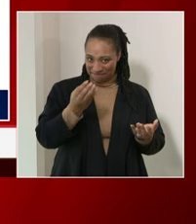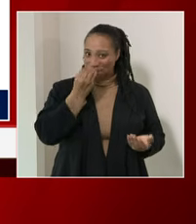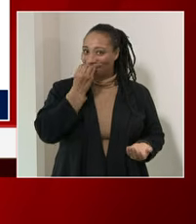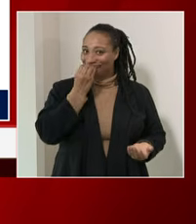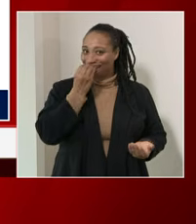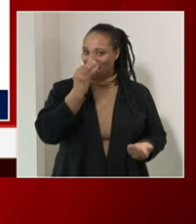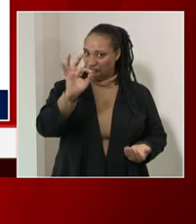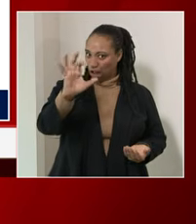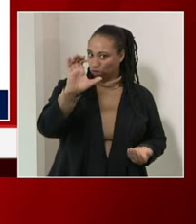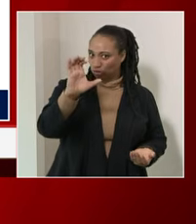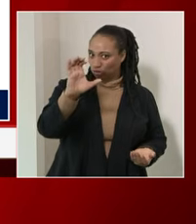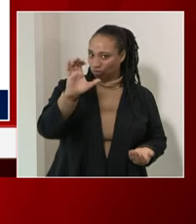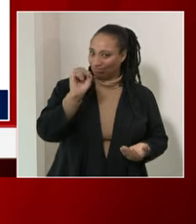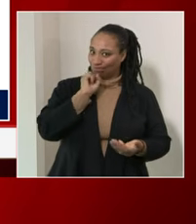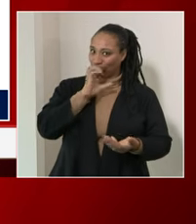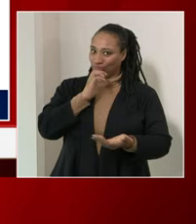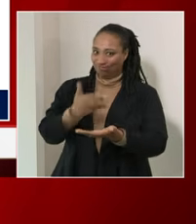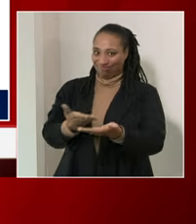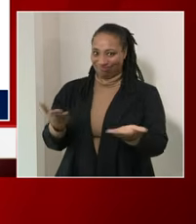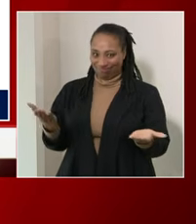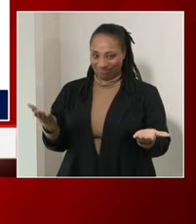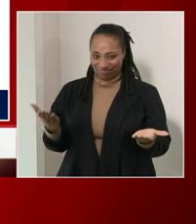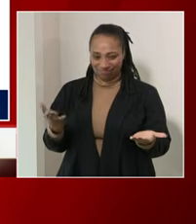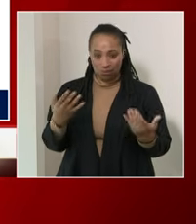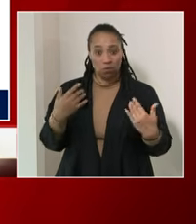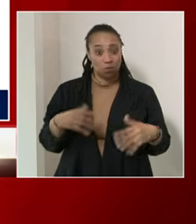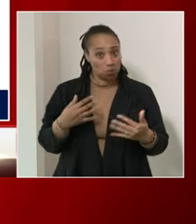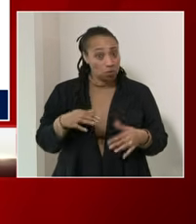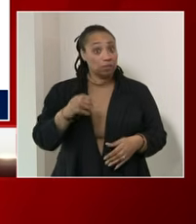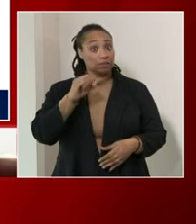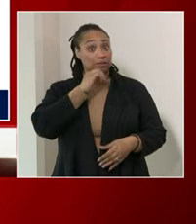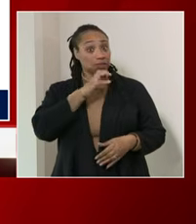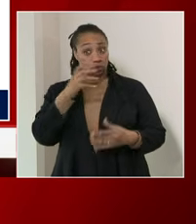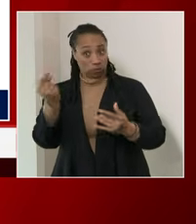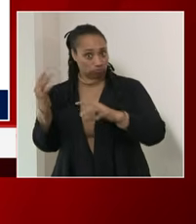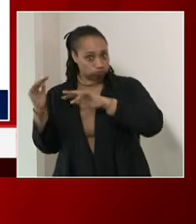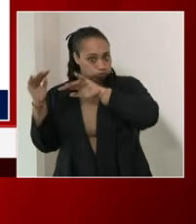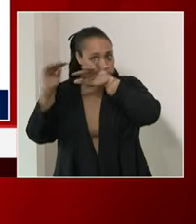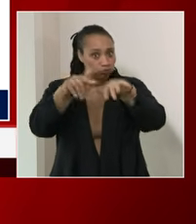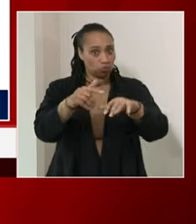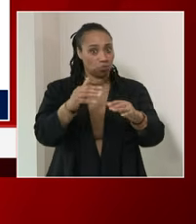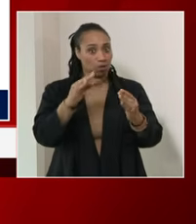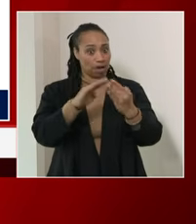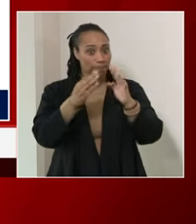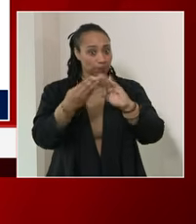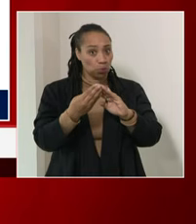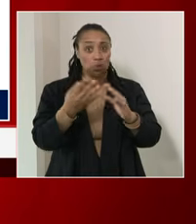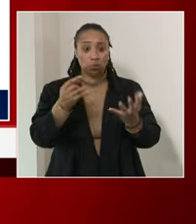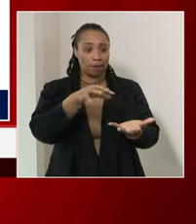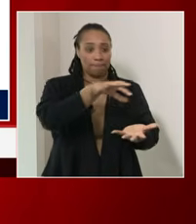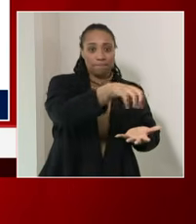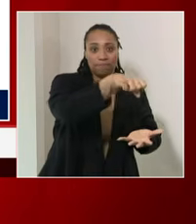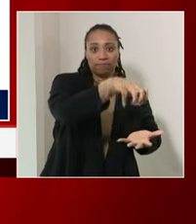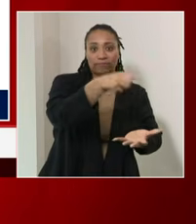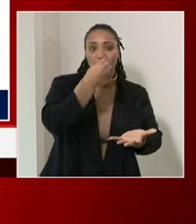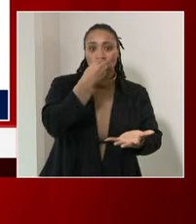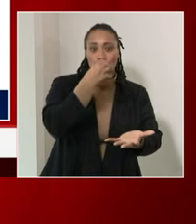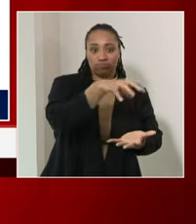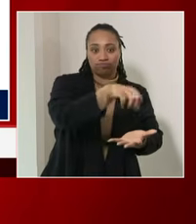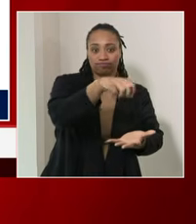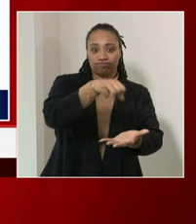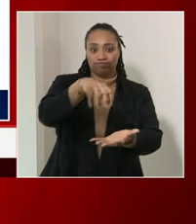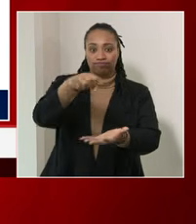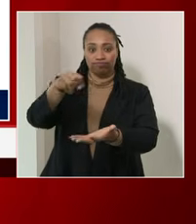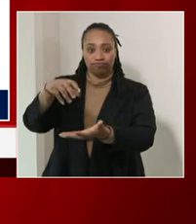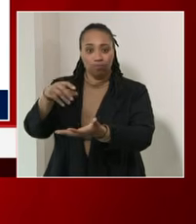over 40 community dining sites and pick up 3 grab-and-go meals. If they were unable to go to one of the